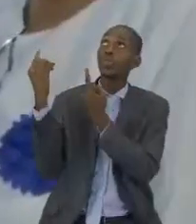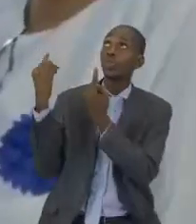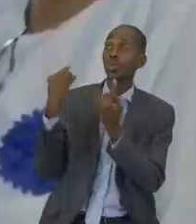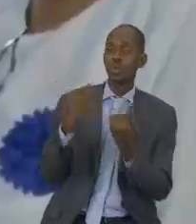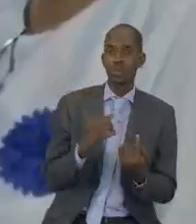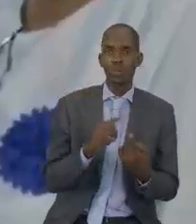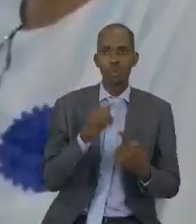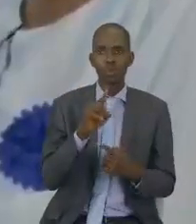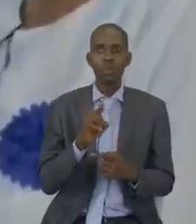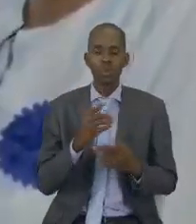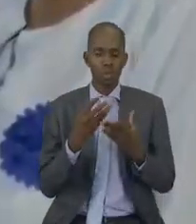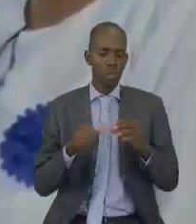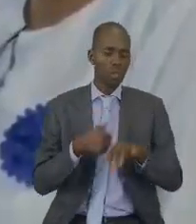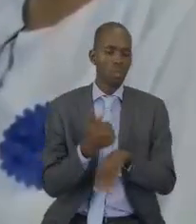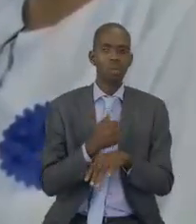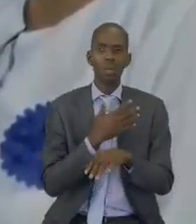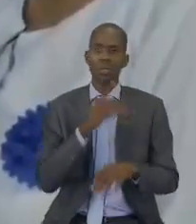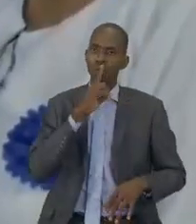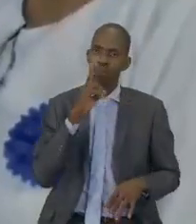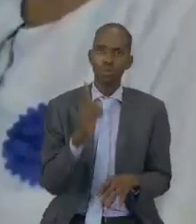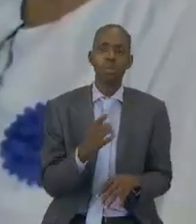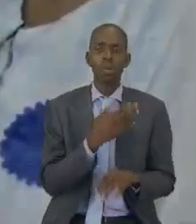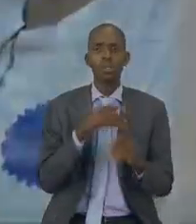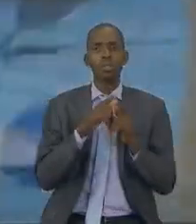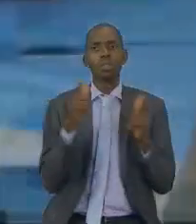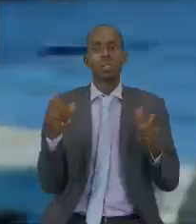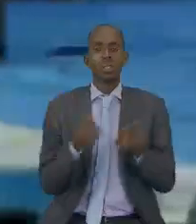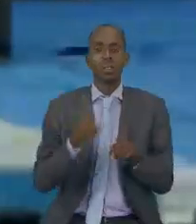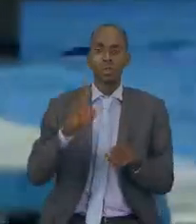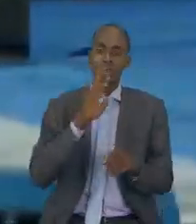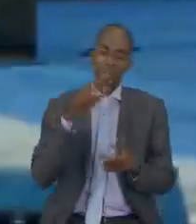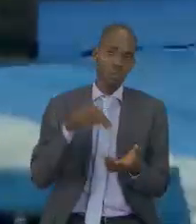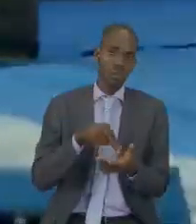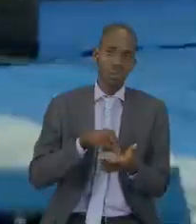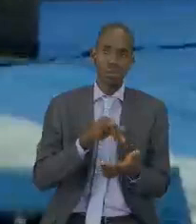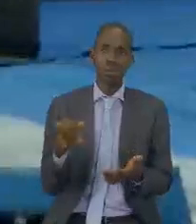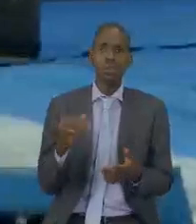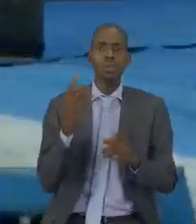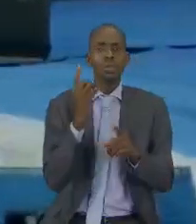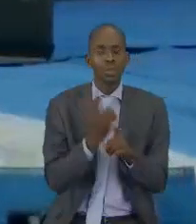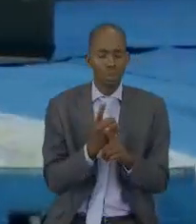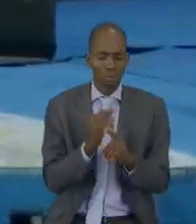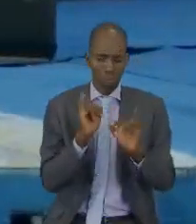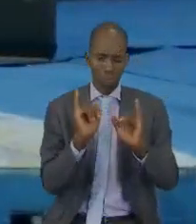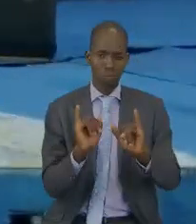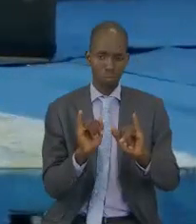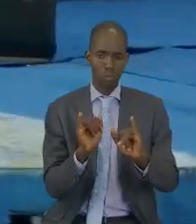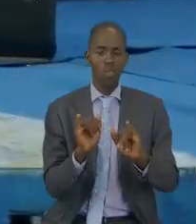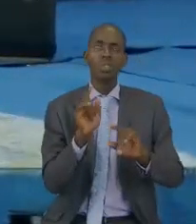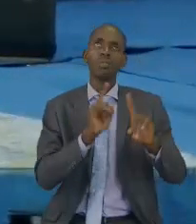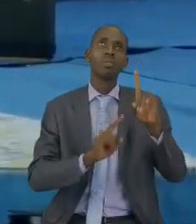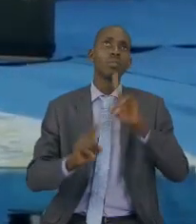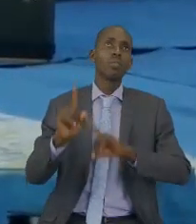sure, and supernatural. As you are standing up, just tell the Lord there and say,